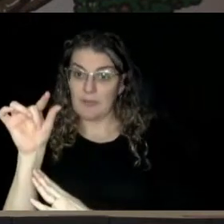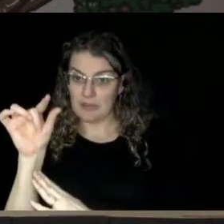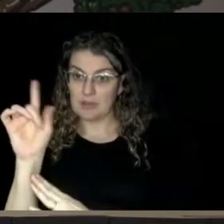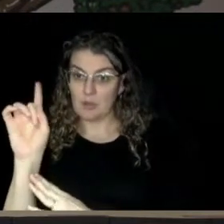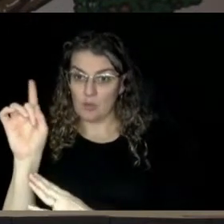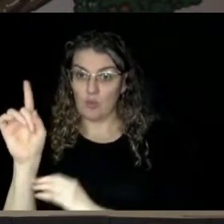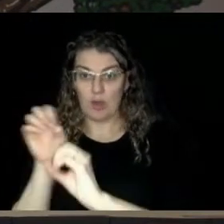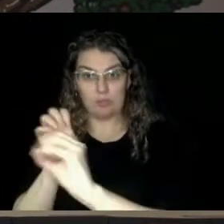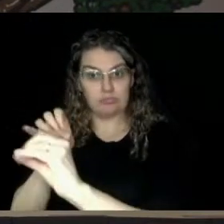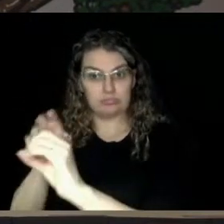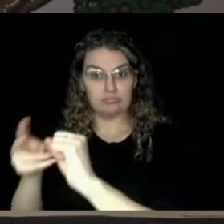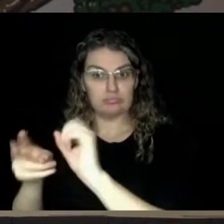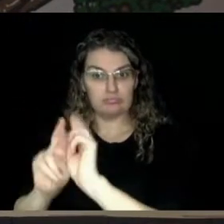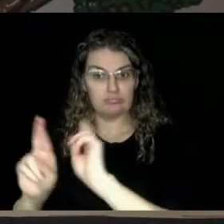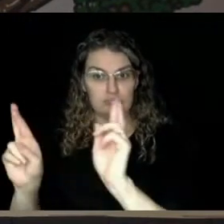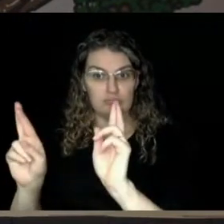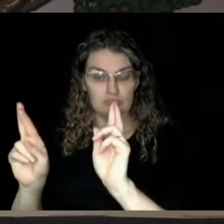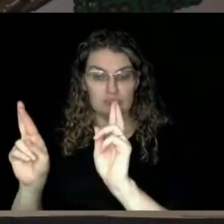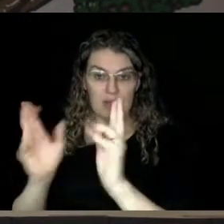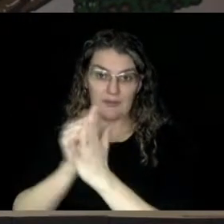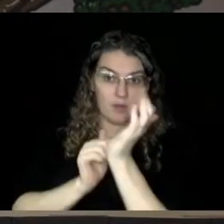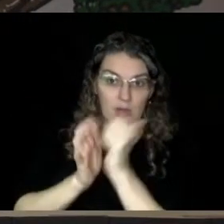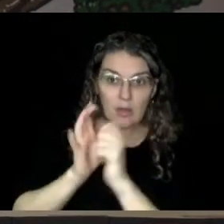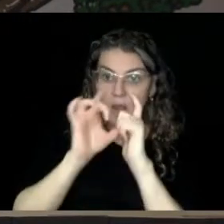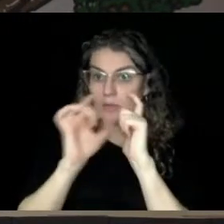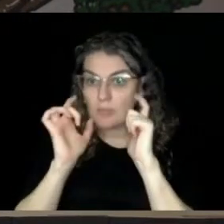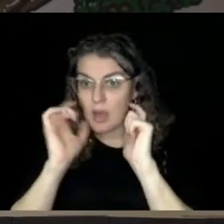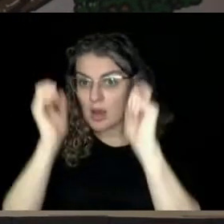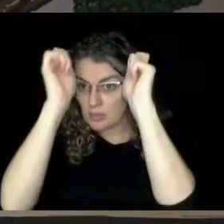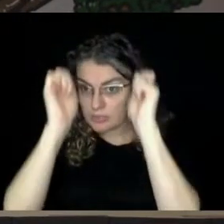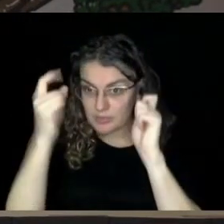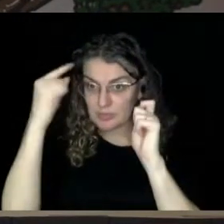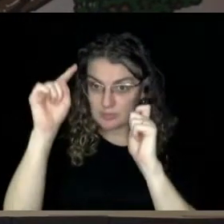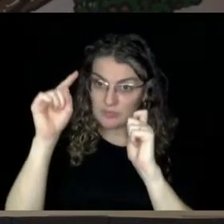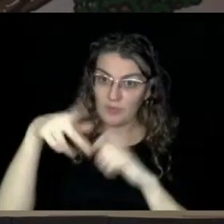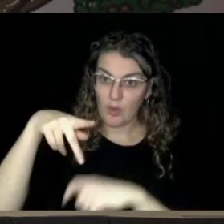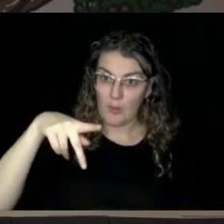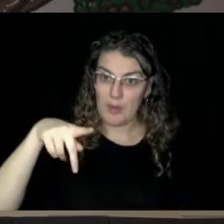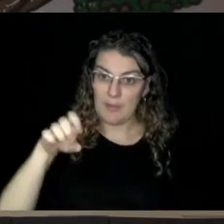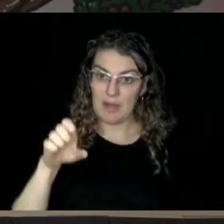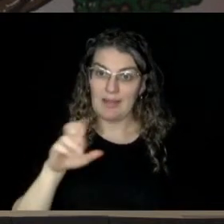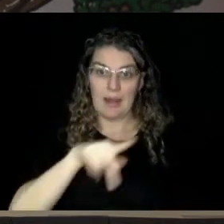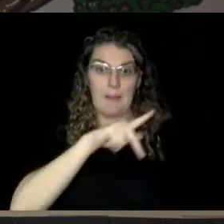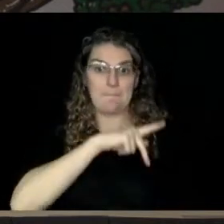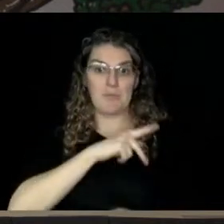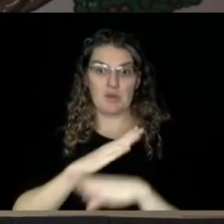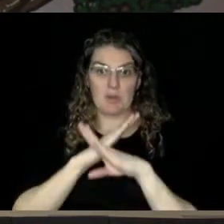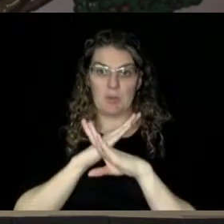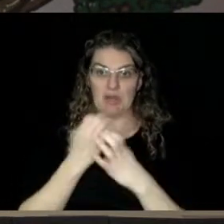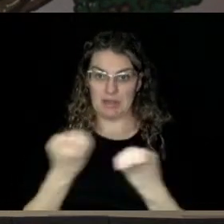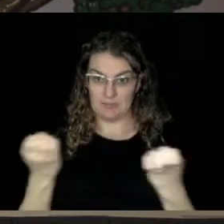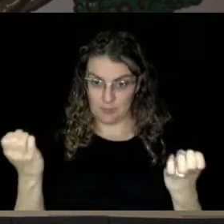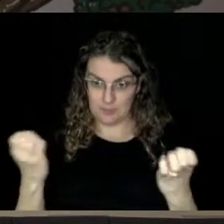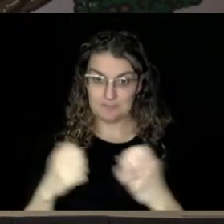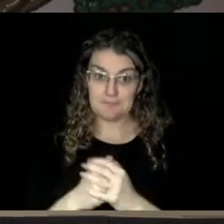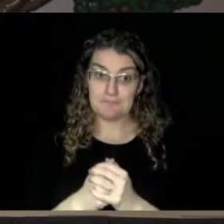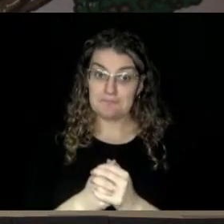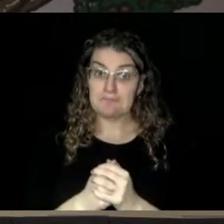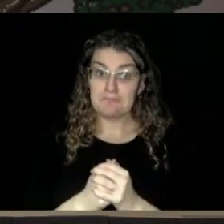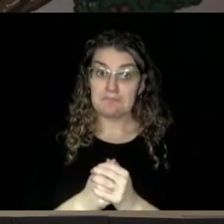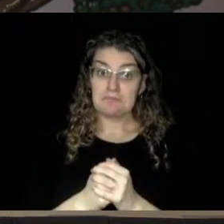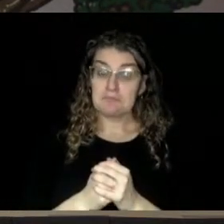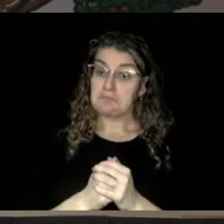think we have created capacity within the beginning of the pandemic to manage that. And I know it was nice to